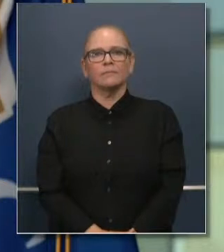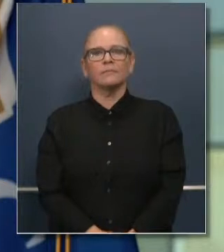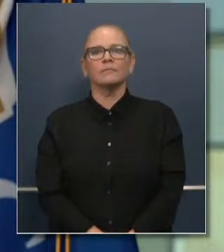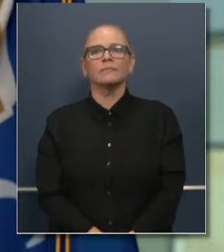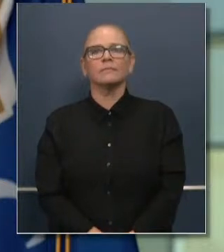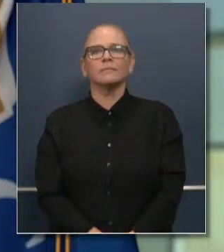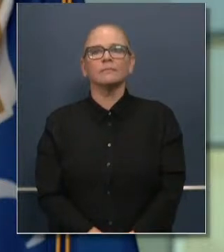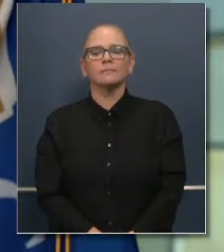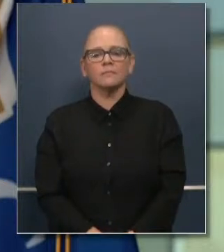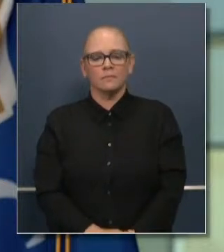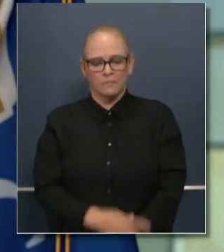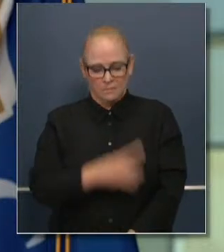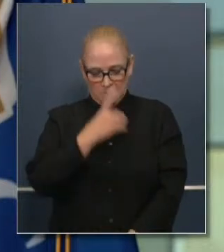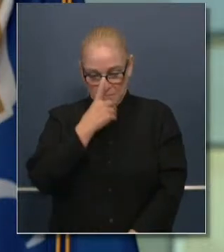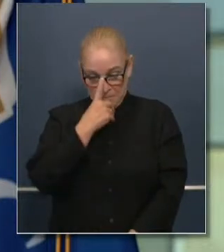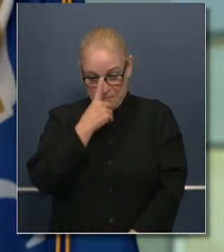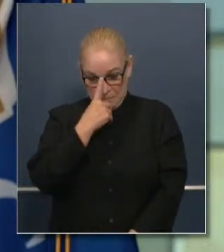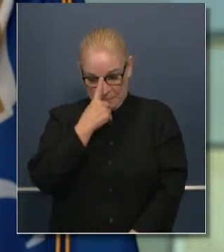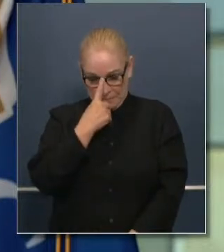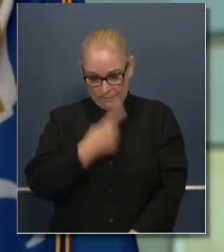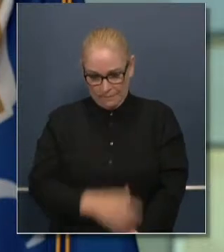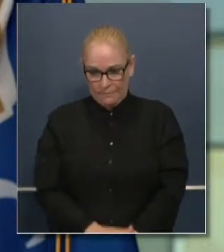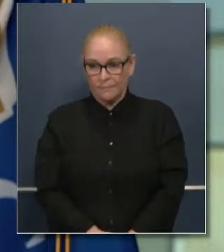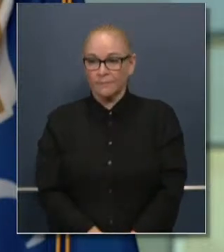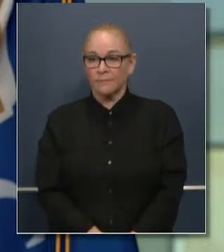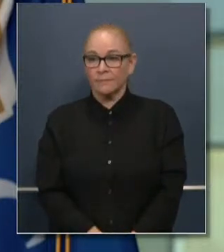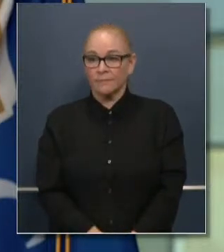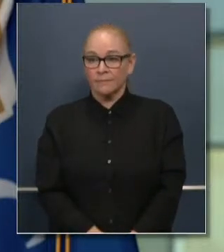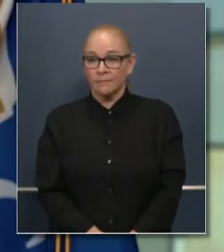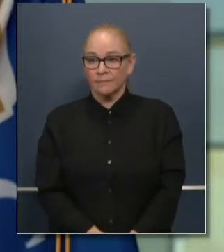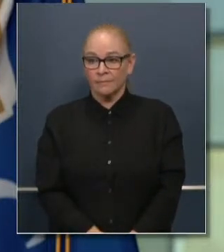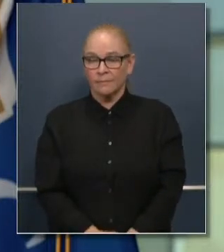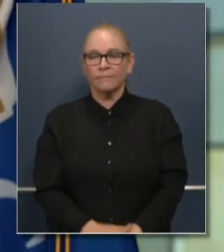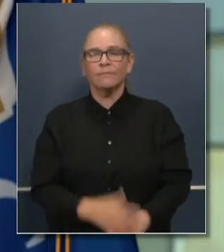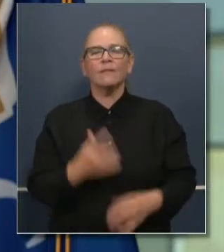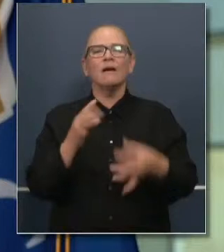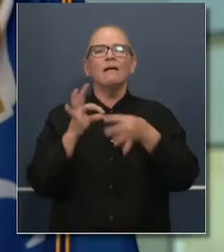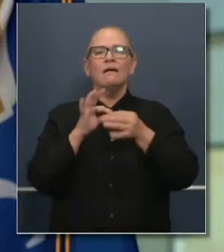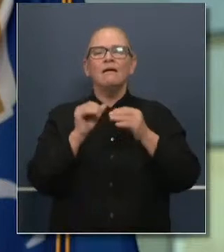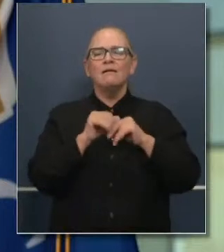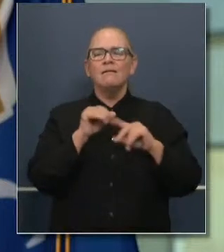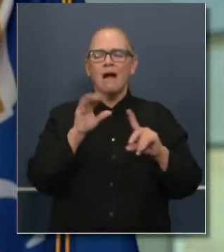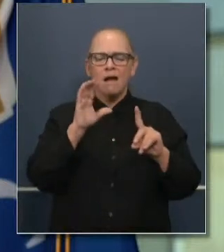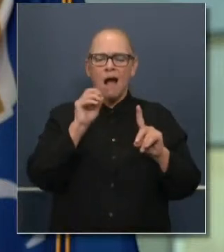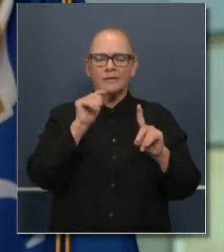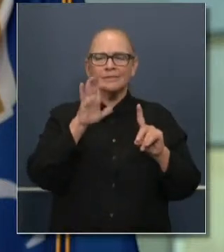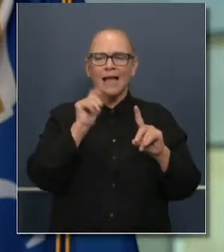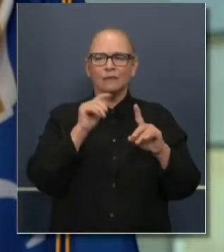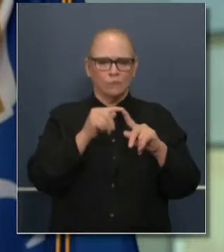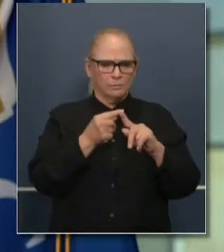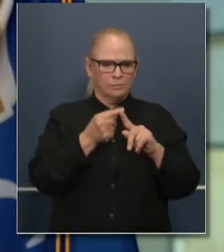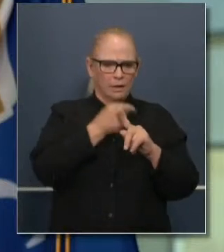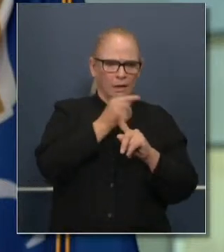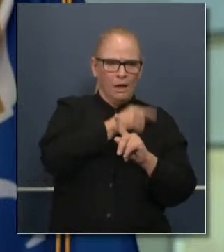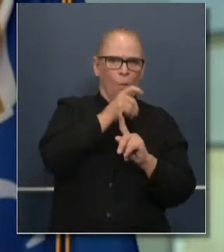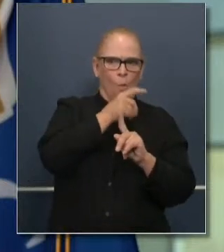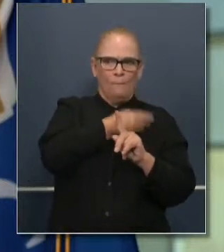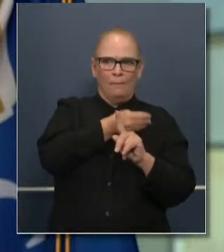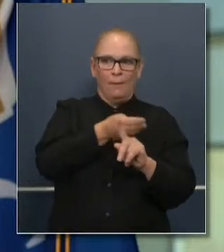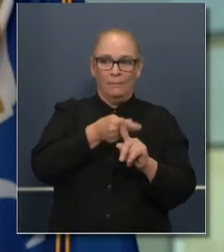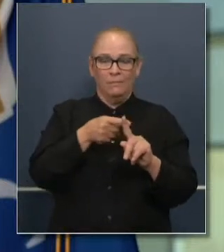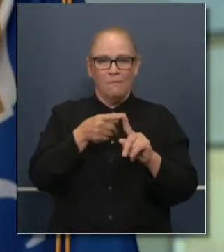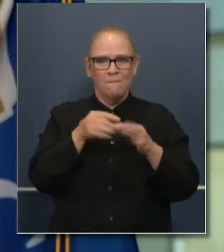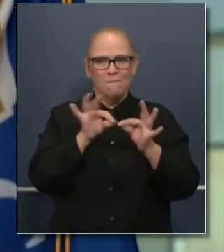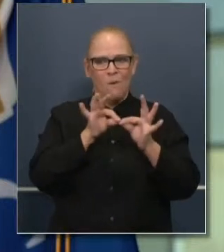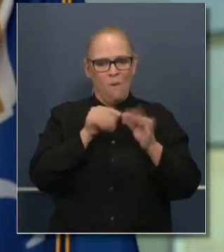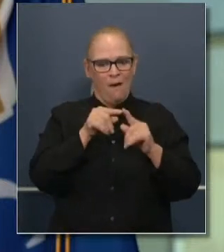contact tracing is very, very important in helping to slow or stop the spread. But yet we don't hear much about contact tracing here in the state. So could